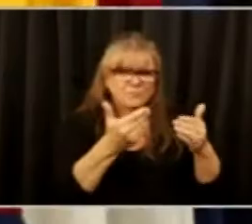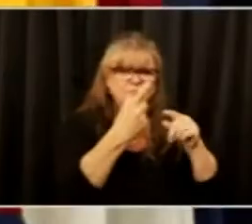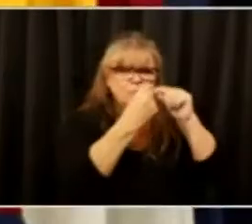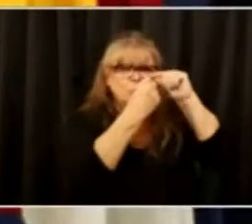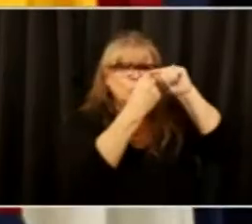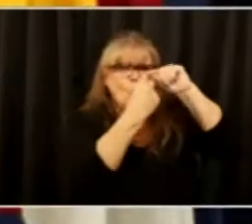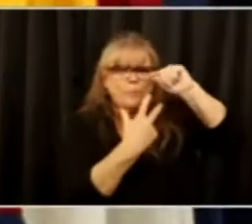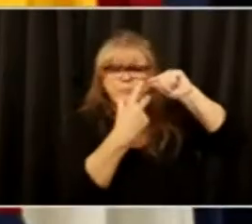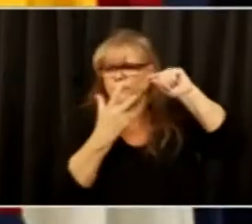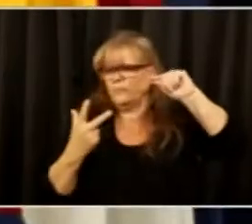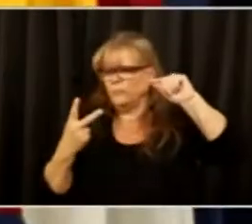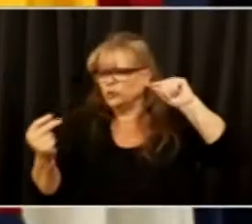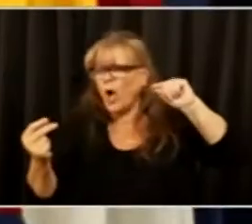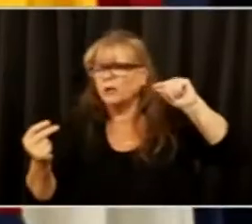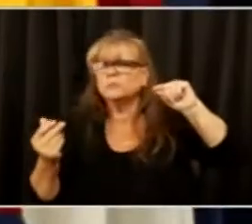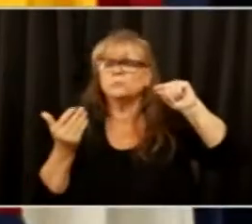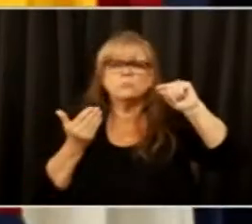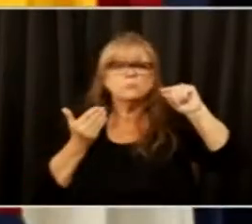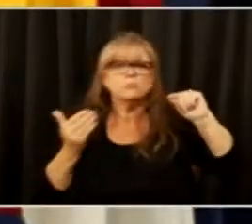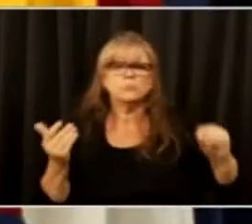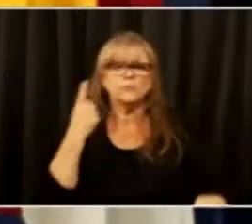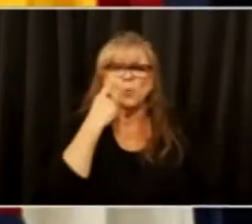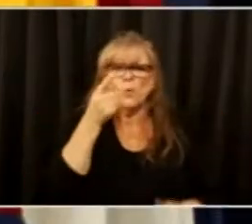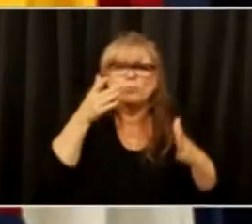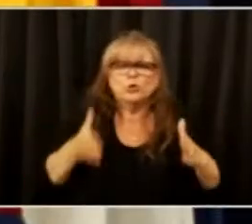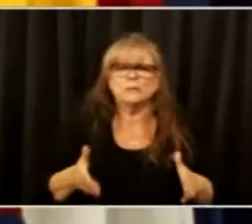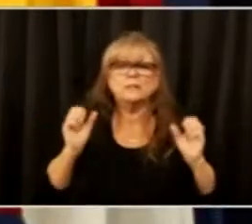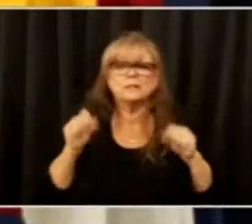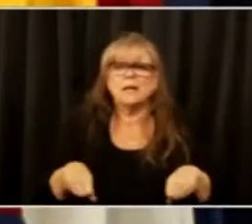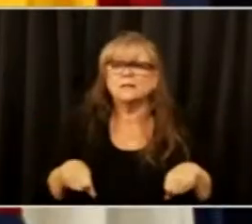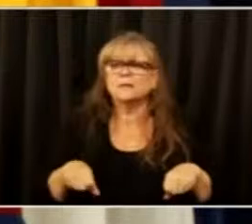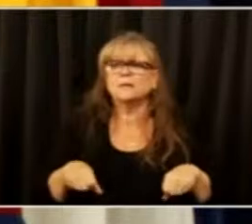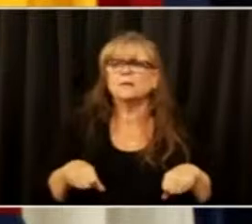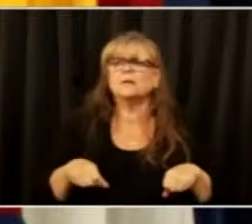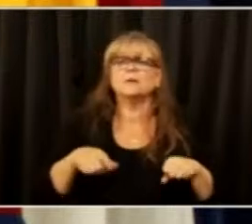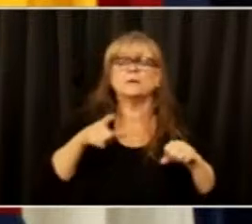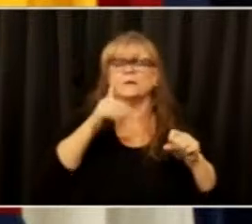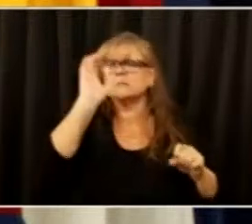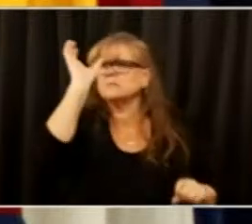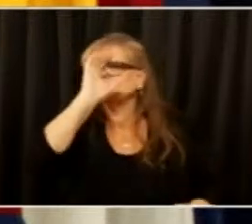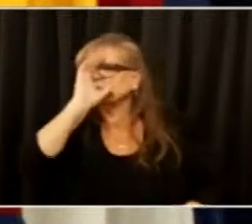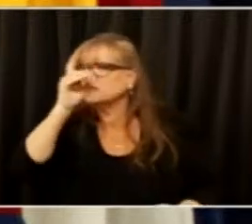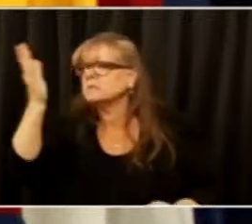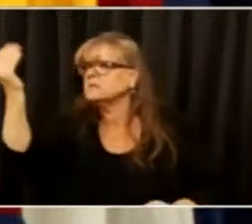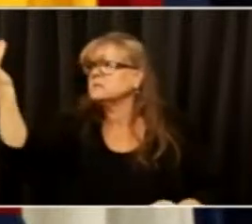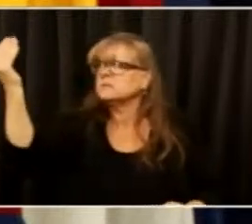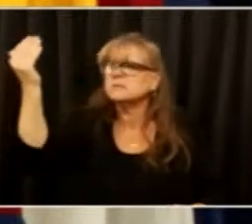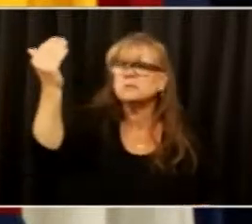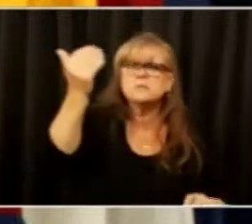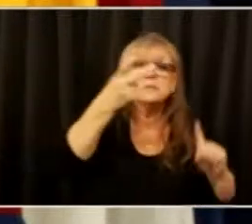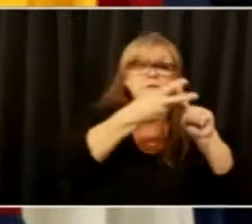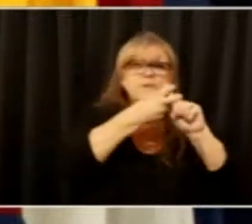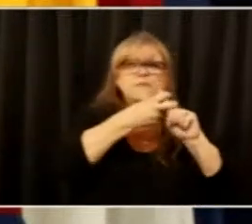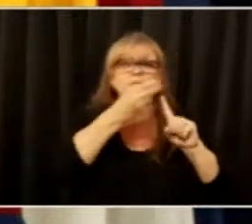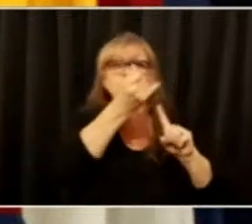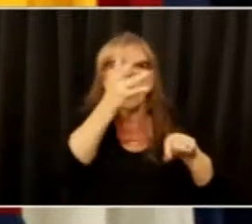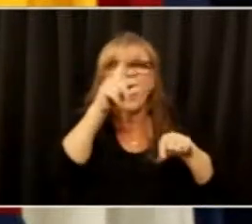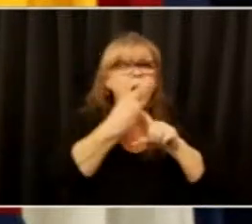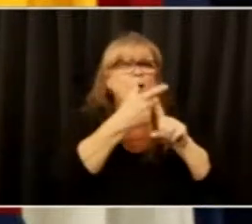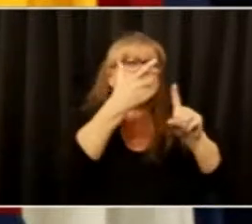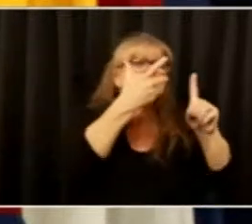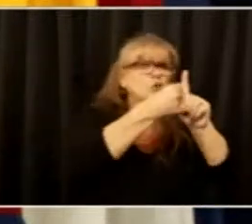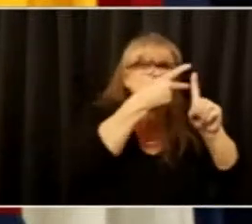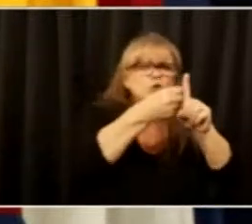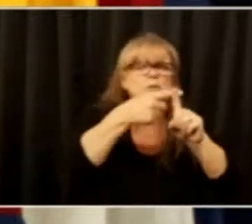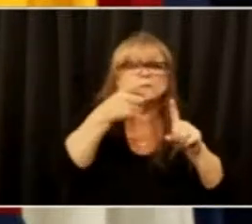administer the dose to that one person. And of course, if they can find others in the 5-hour period, depending on which vaccine it is and how it's stored, that they might